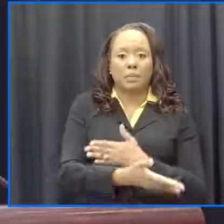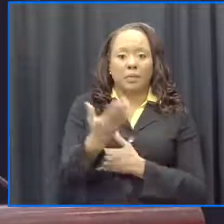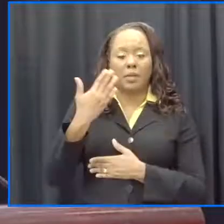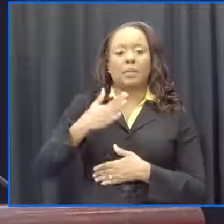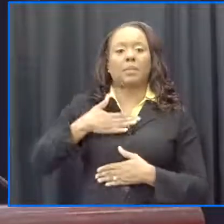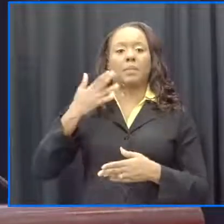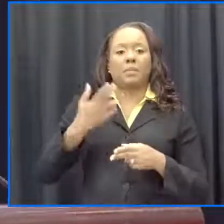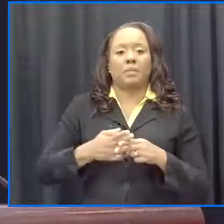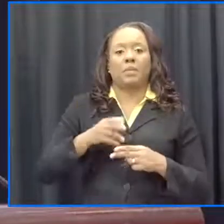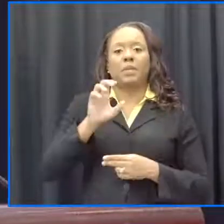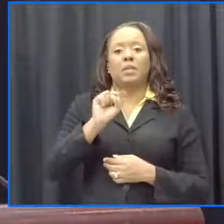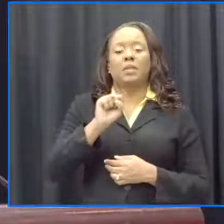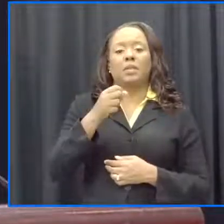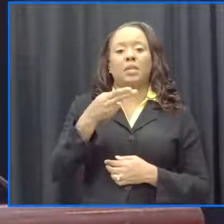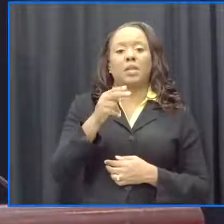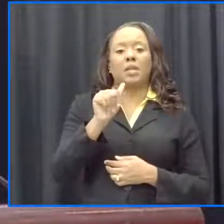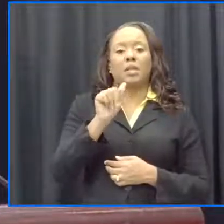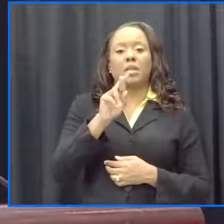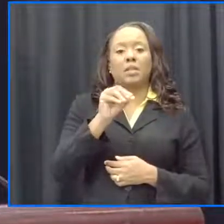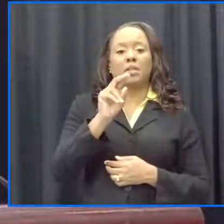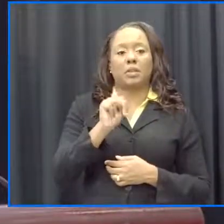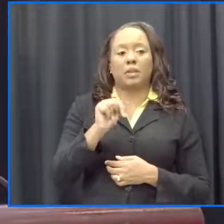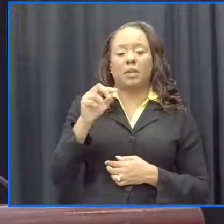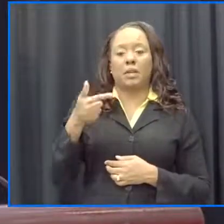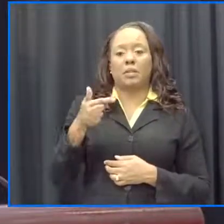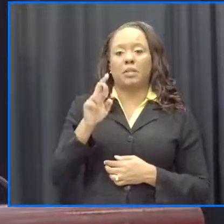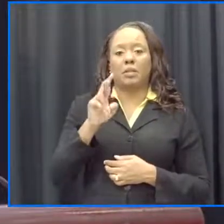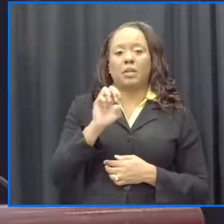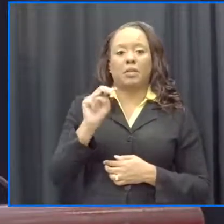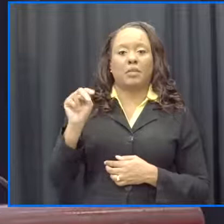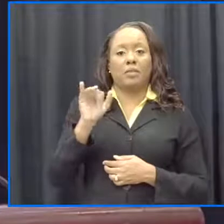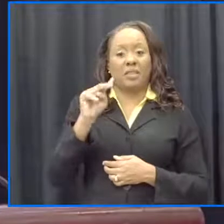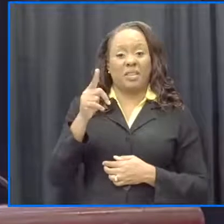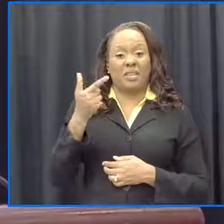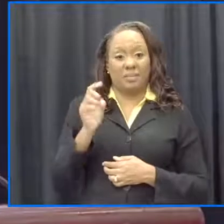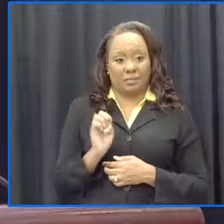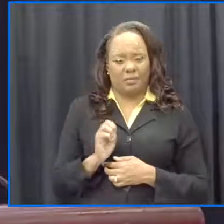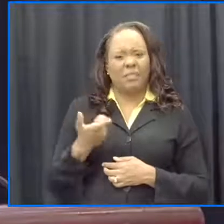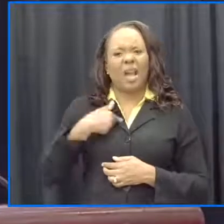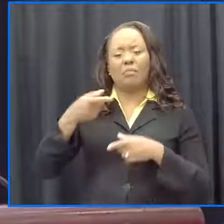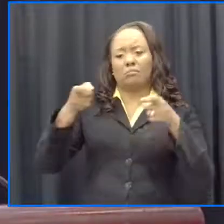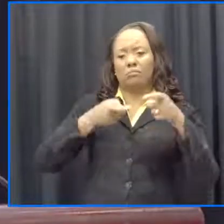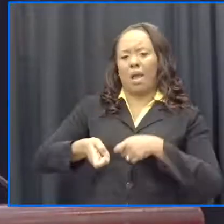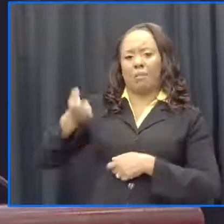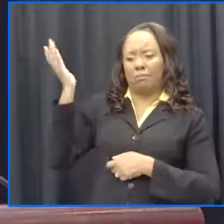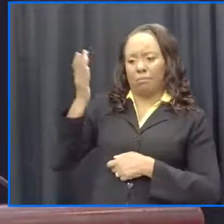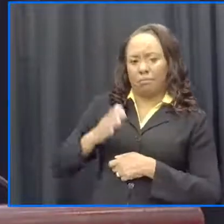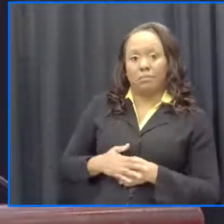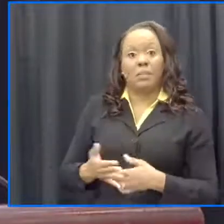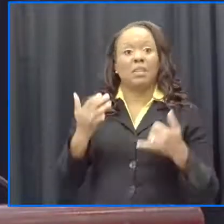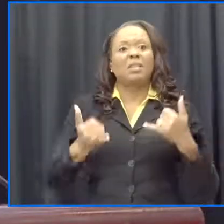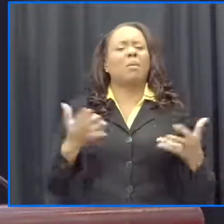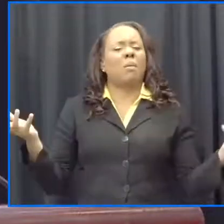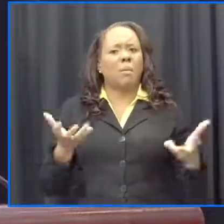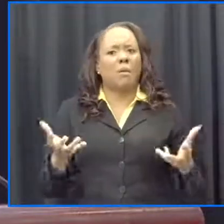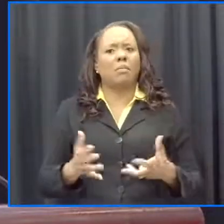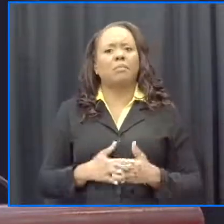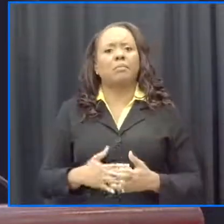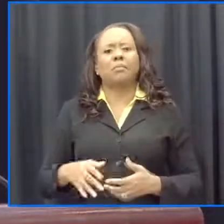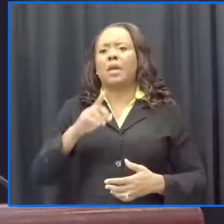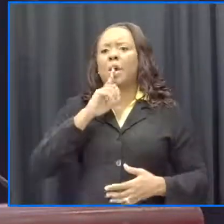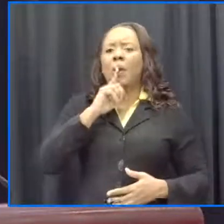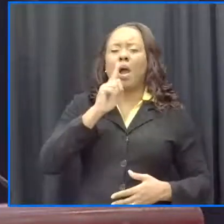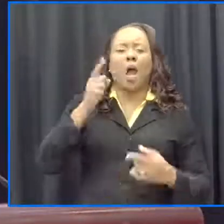My name is Sharon Lynch, and I am your Master of Ceremonies for this morning's proceedings. Today marks another milestone in our country's